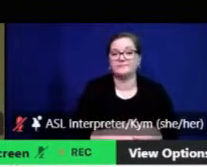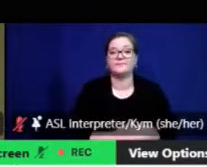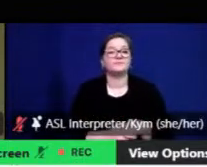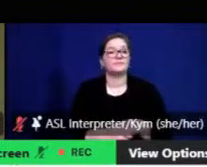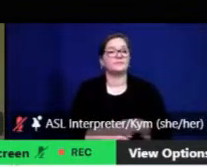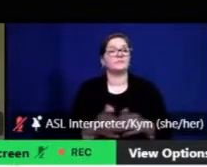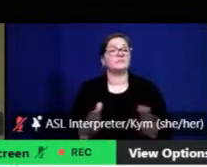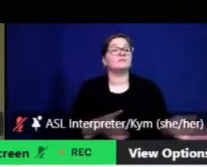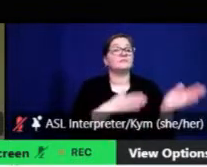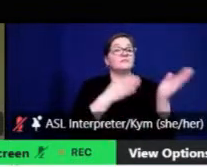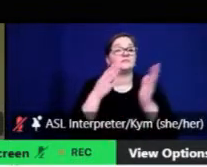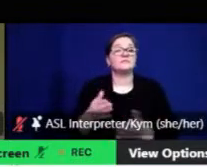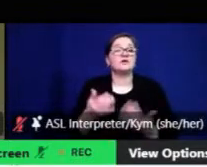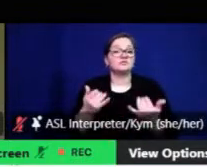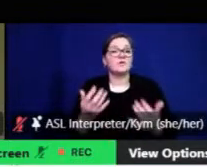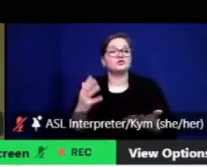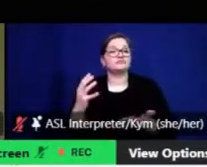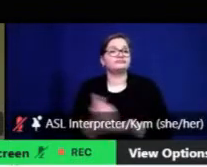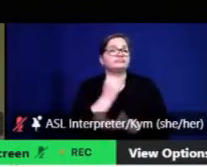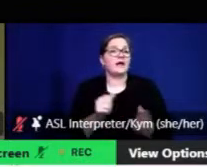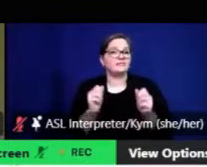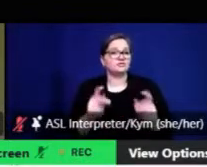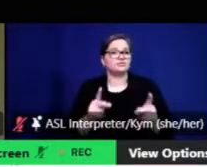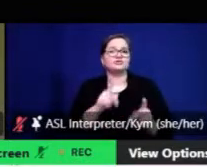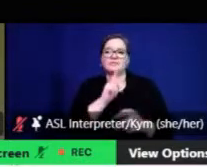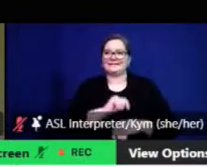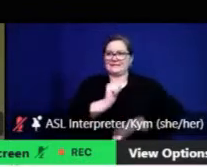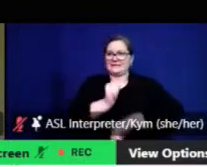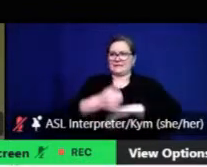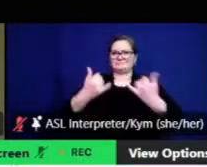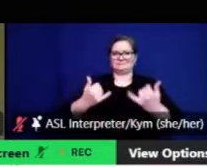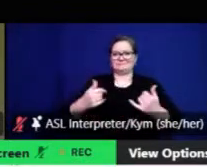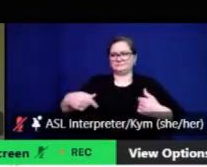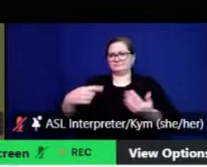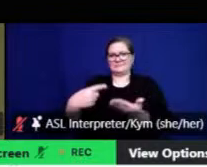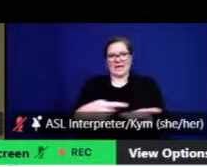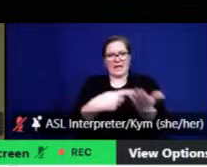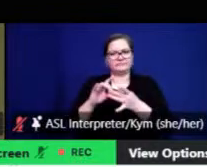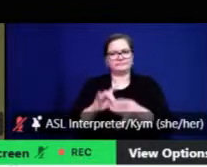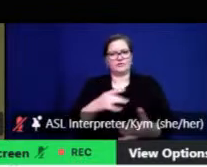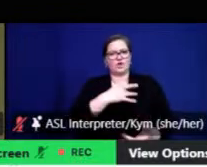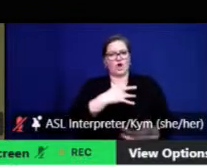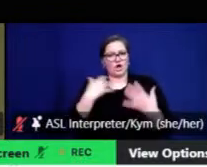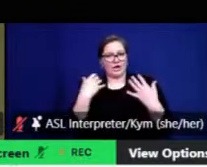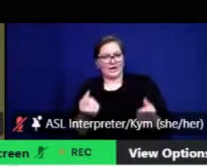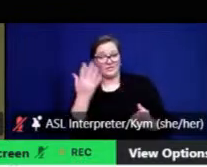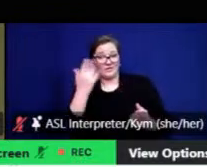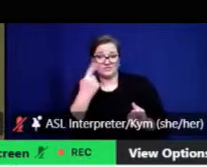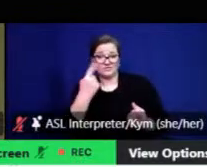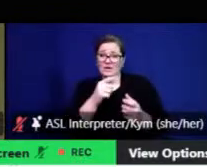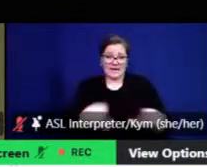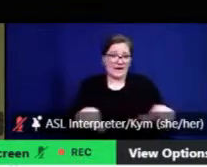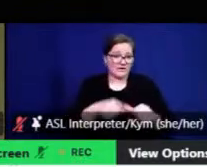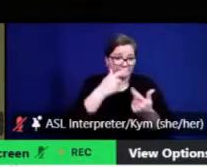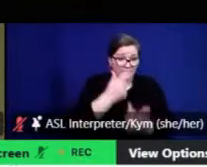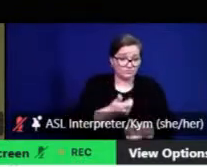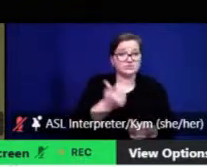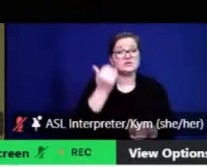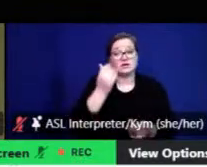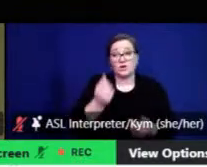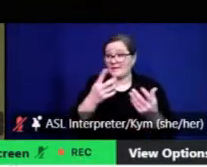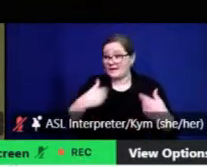And then I really want to take the opportunity to frame this conversation in terms of heart health, as that's one area of interest I know a lot of